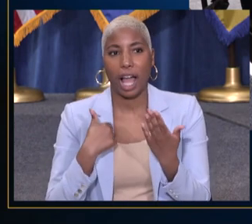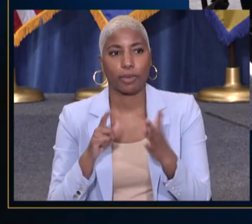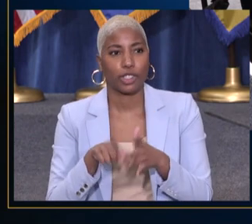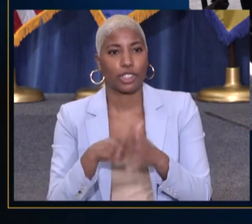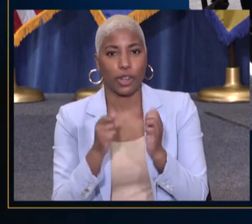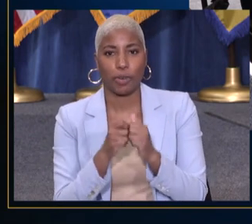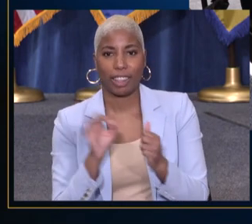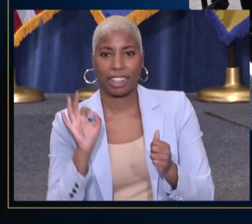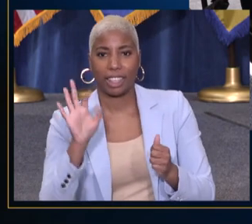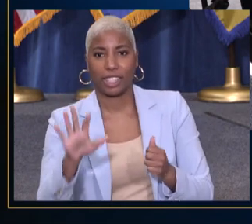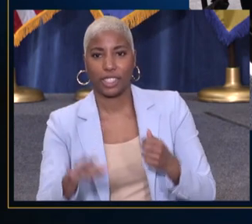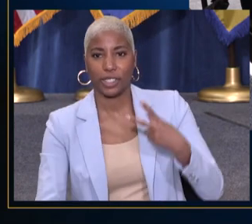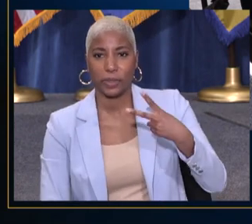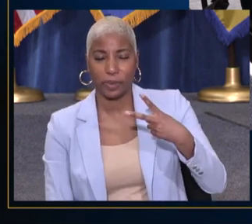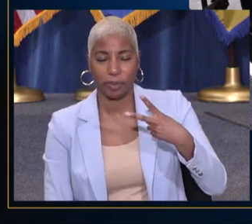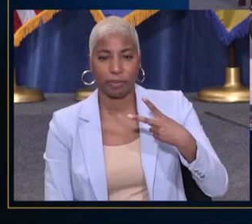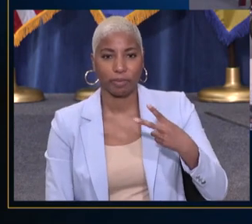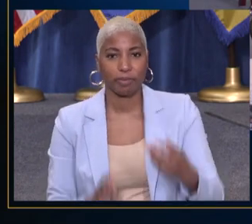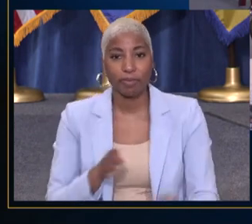Rachel?